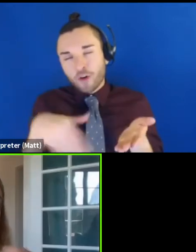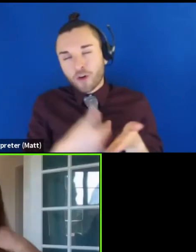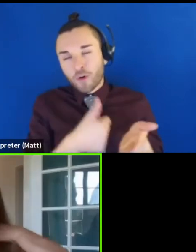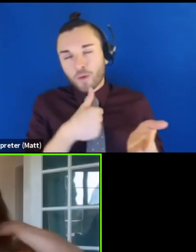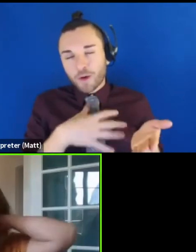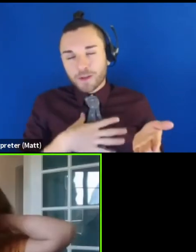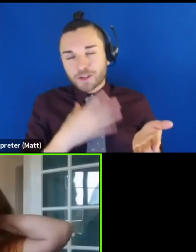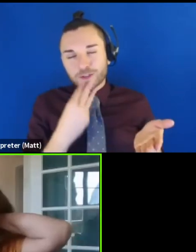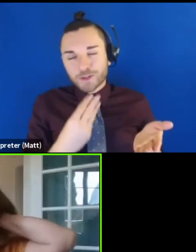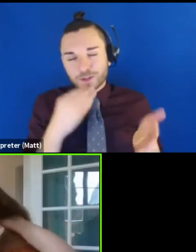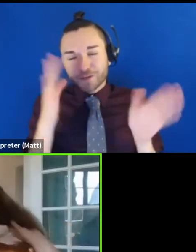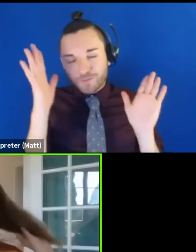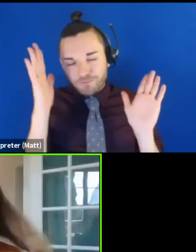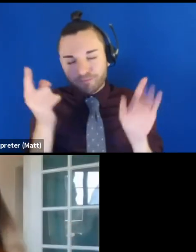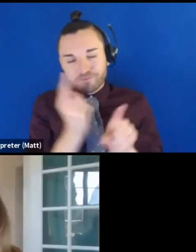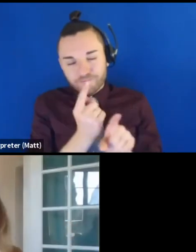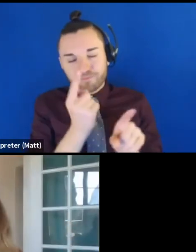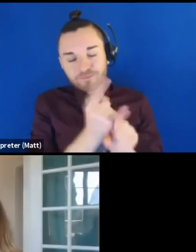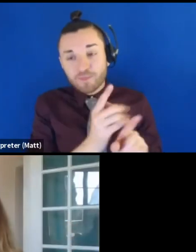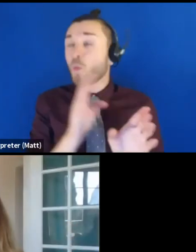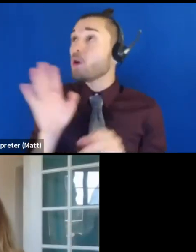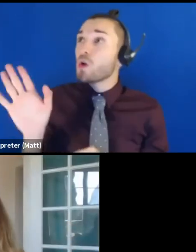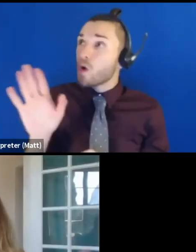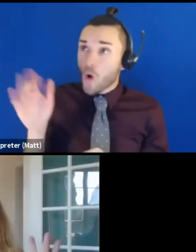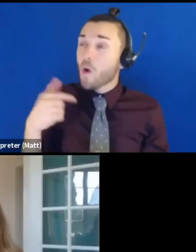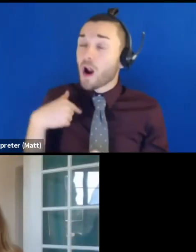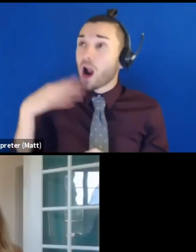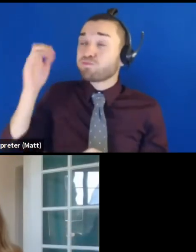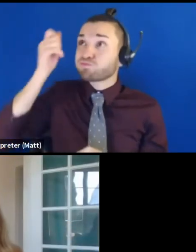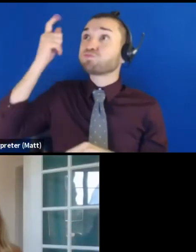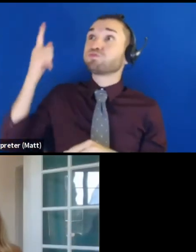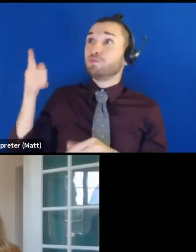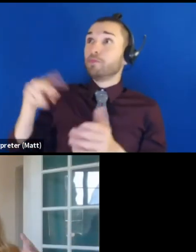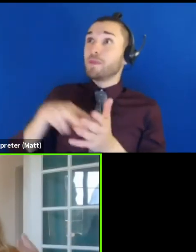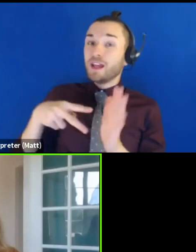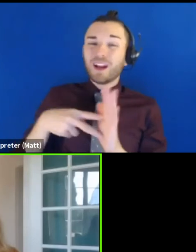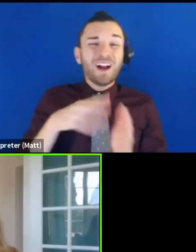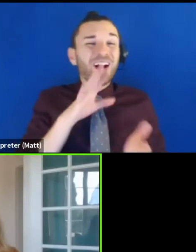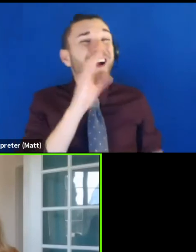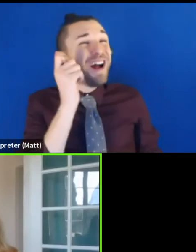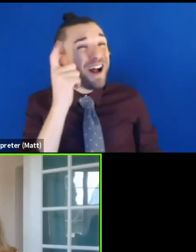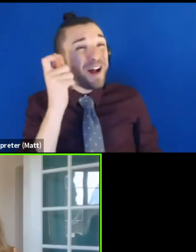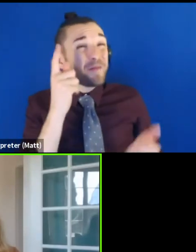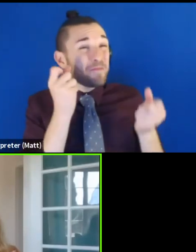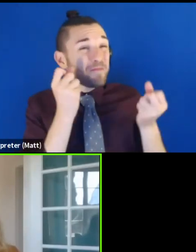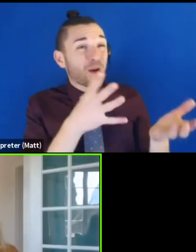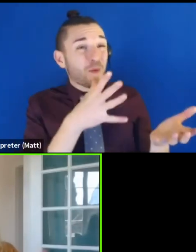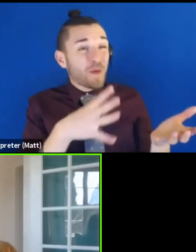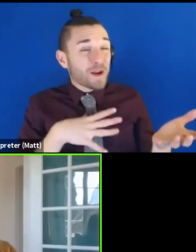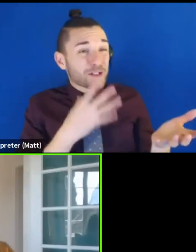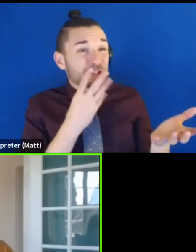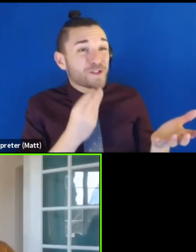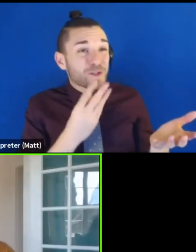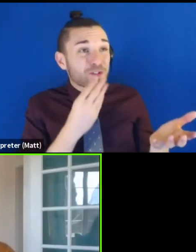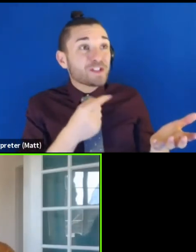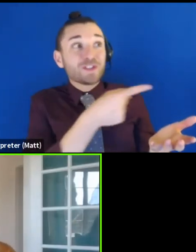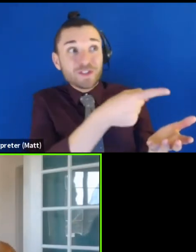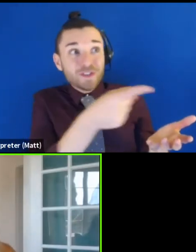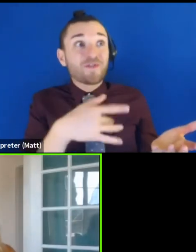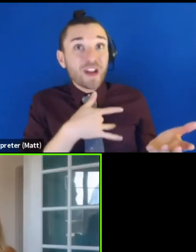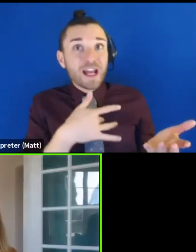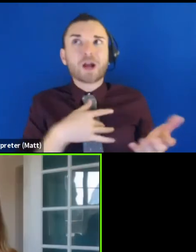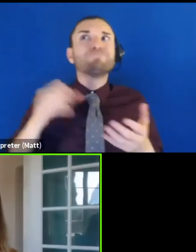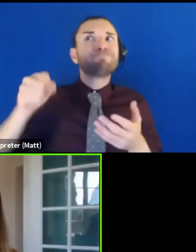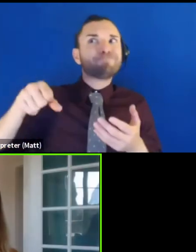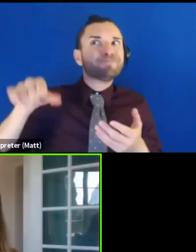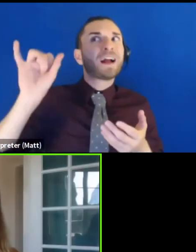But I know what you're talking about. I know a lot of Jewish women who identify with parts of these stereotypes, which